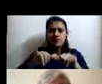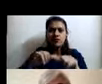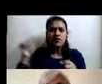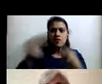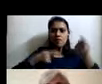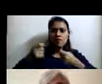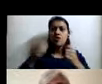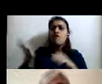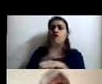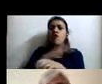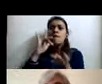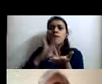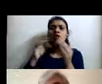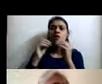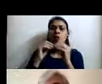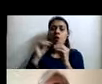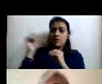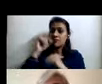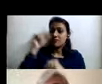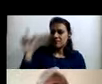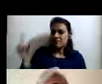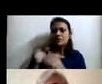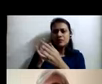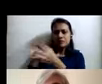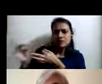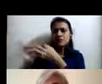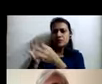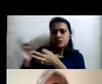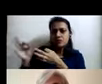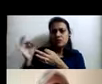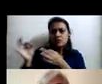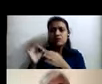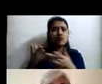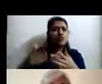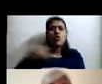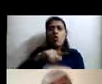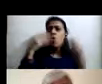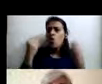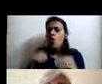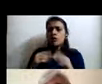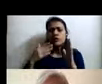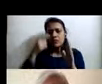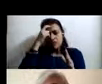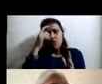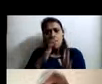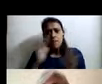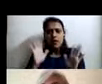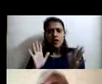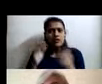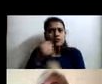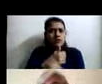from Bombay. trying to convince him about the value of conservation obviously was a challenge, but somehow that worked.